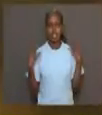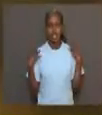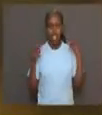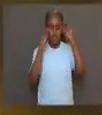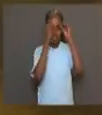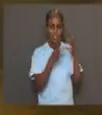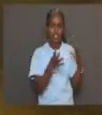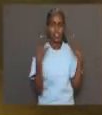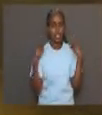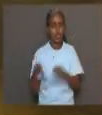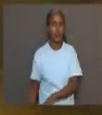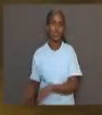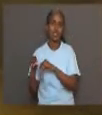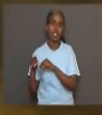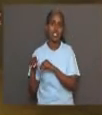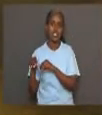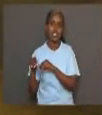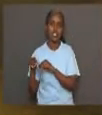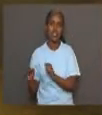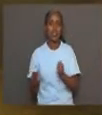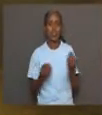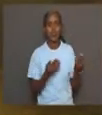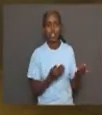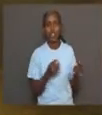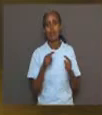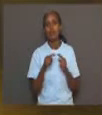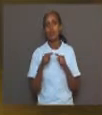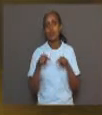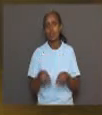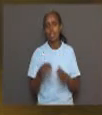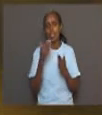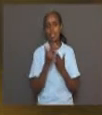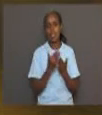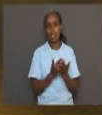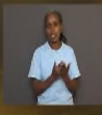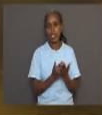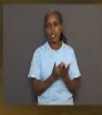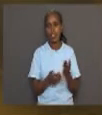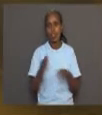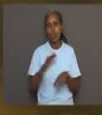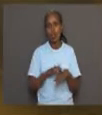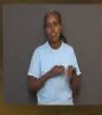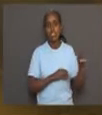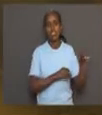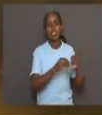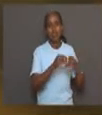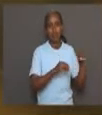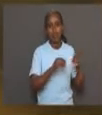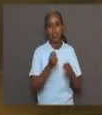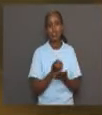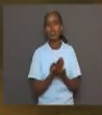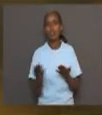Hello, teacher. Hello, students. Welcome to today's lesson on the motions